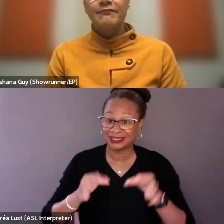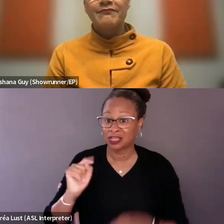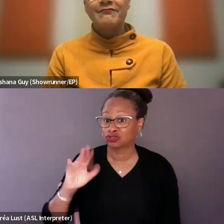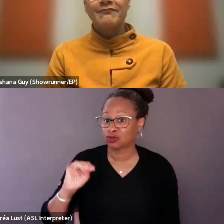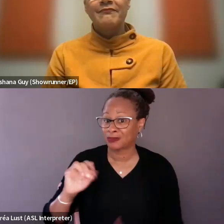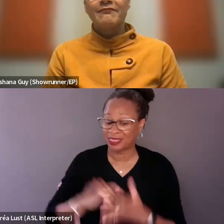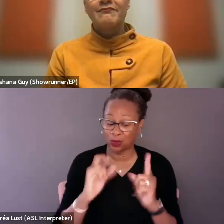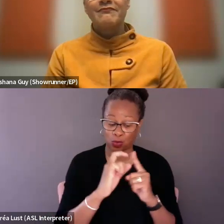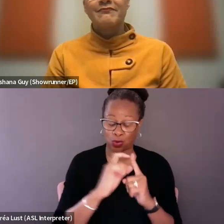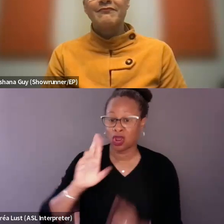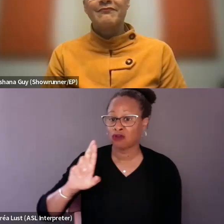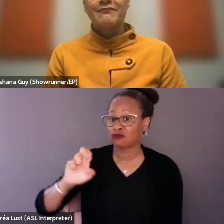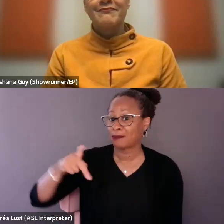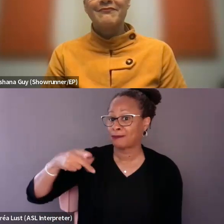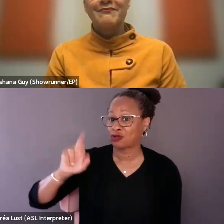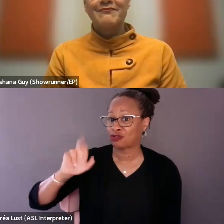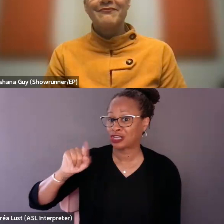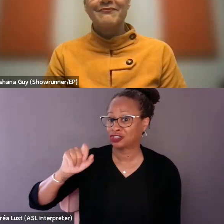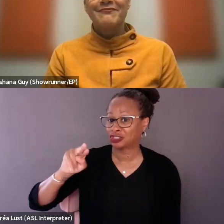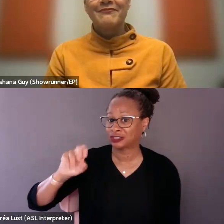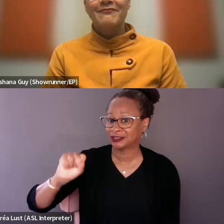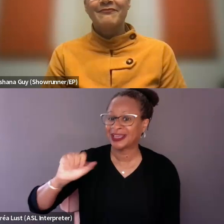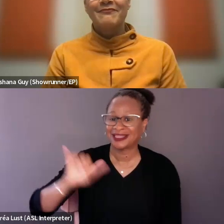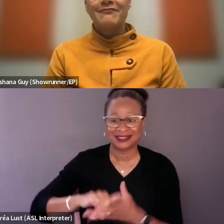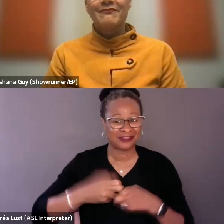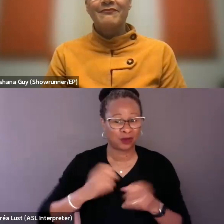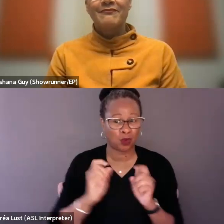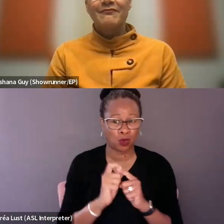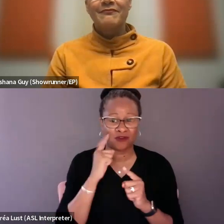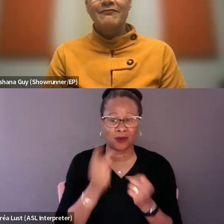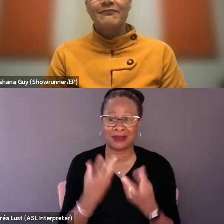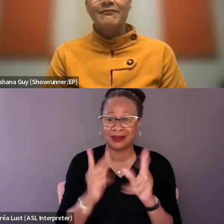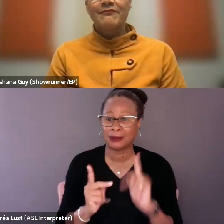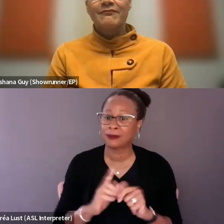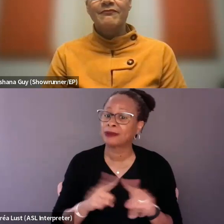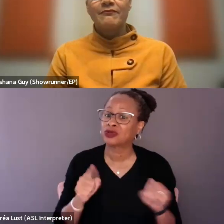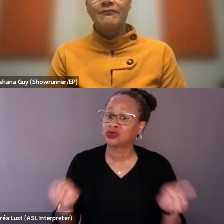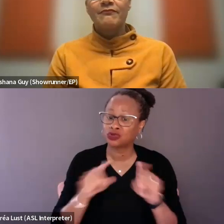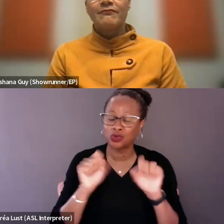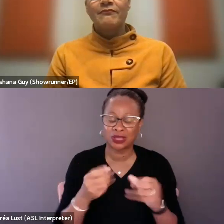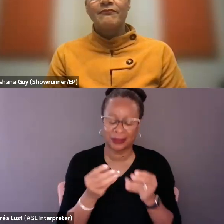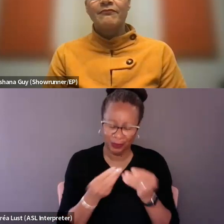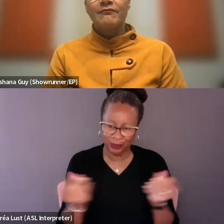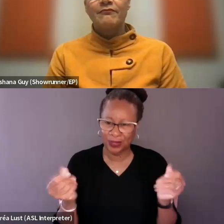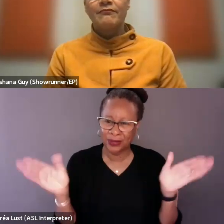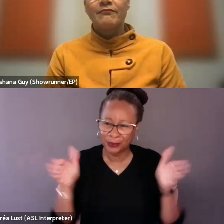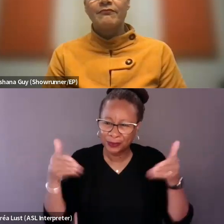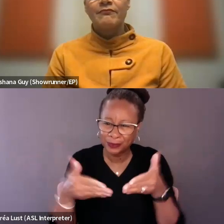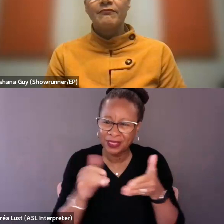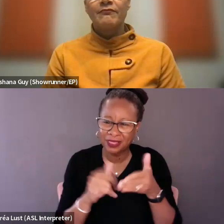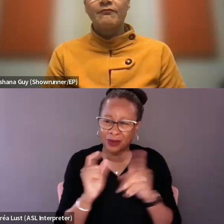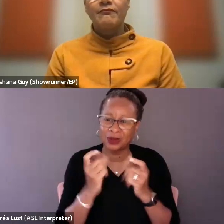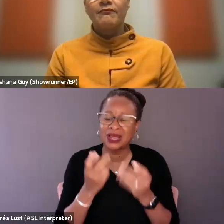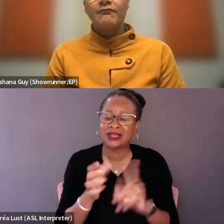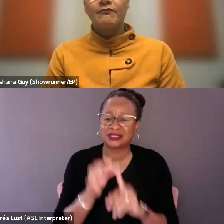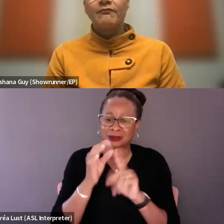reparations. Reparations can be a difficult word for a lot of people, but you all are able to kind of synthesize it in a very special way in